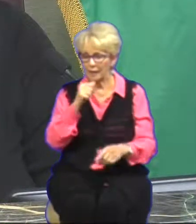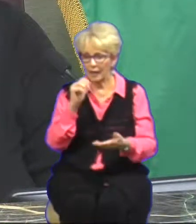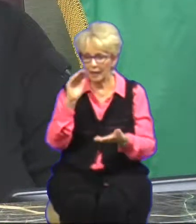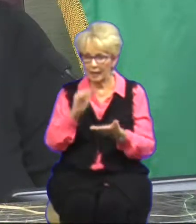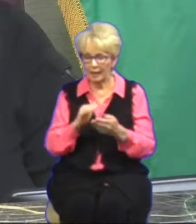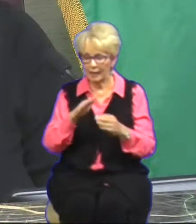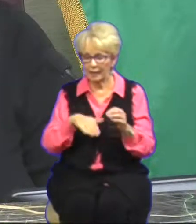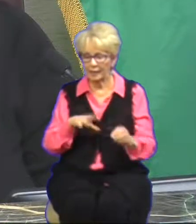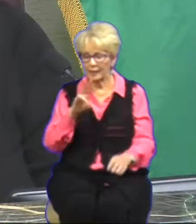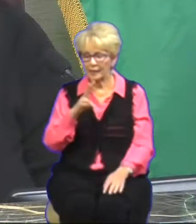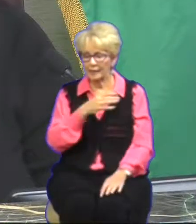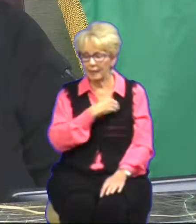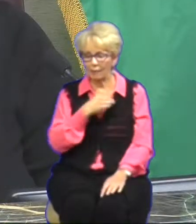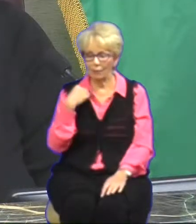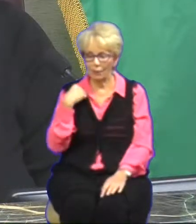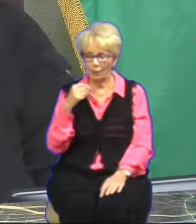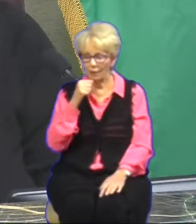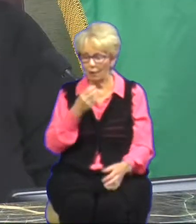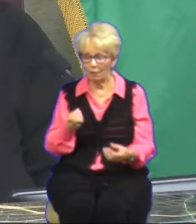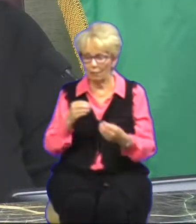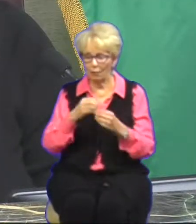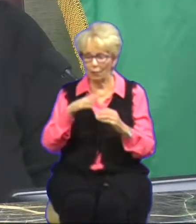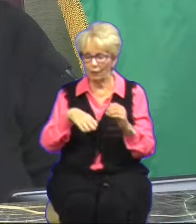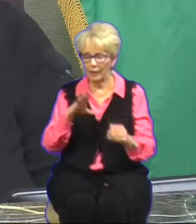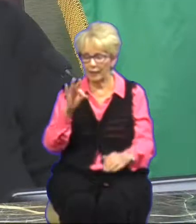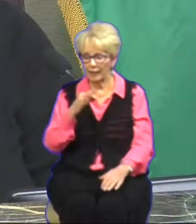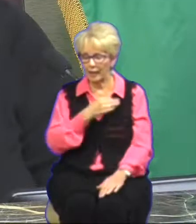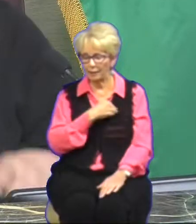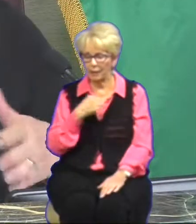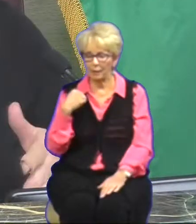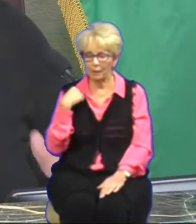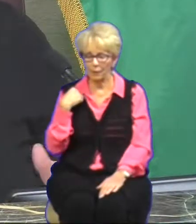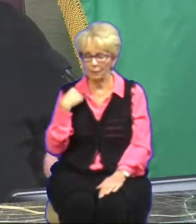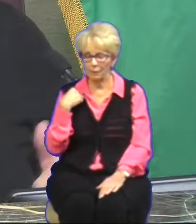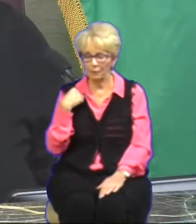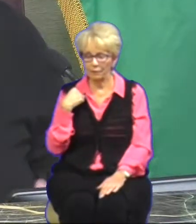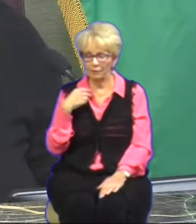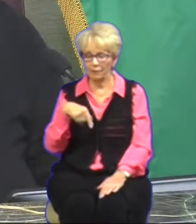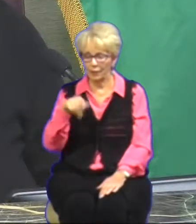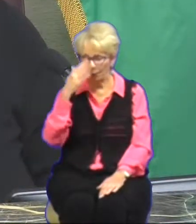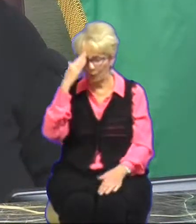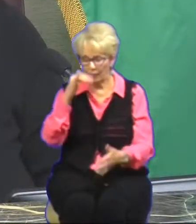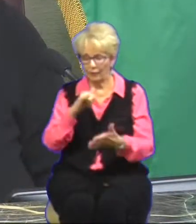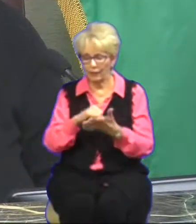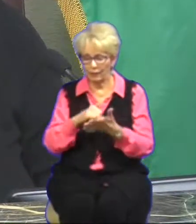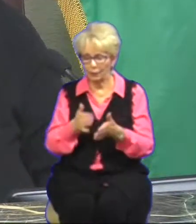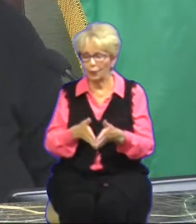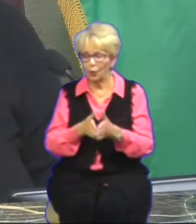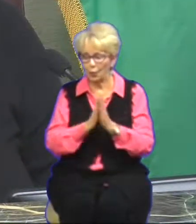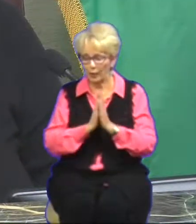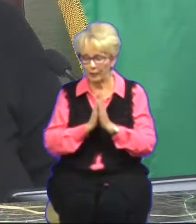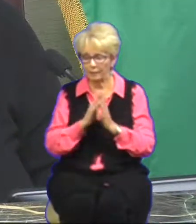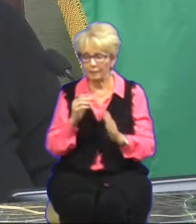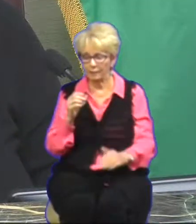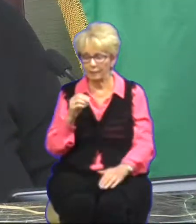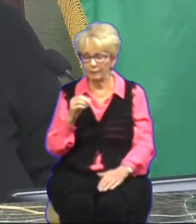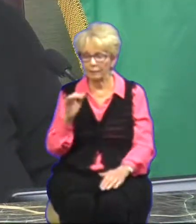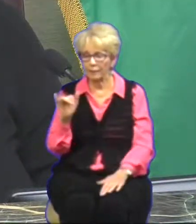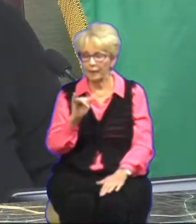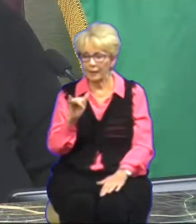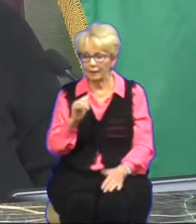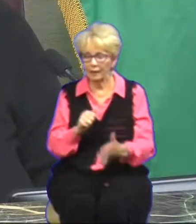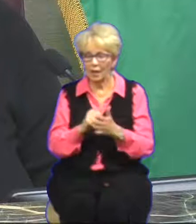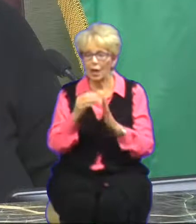than 7 members nor more than 9 members. They are aware of this request. And then also